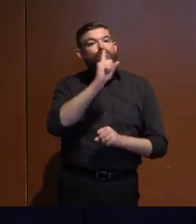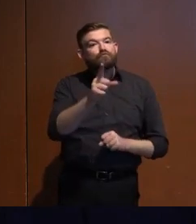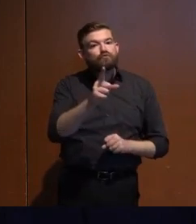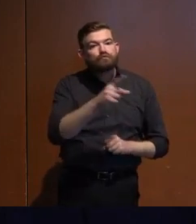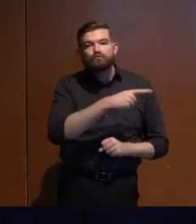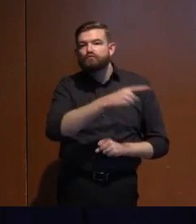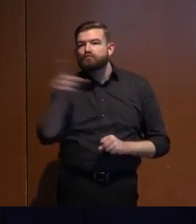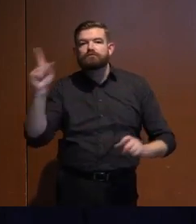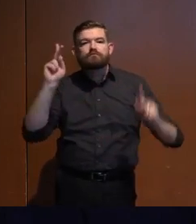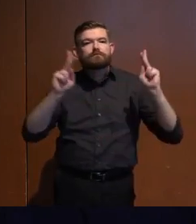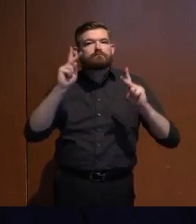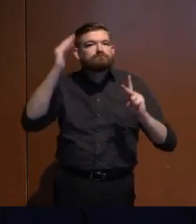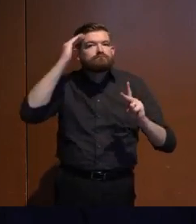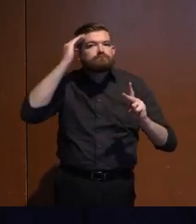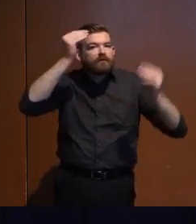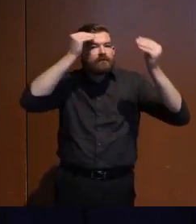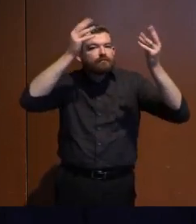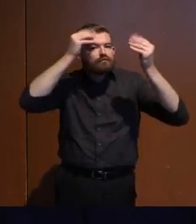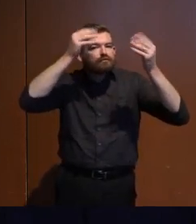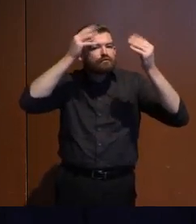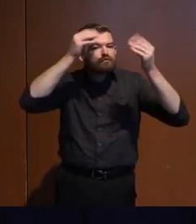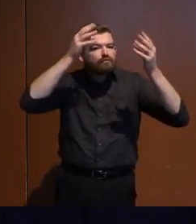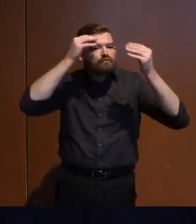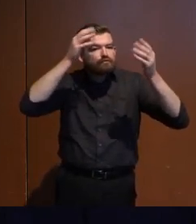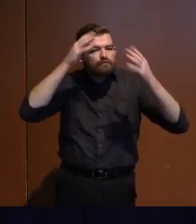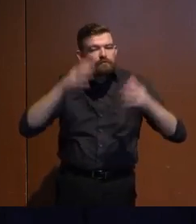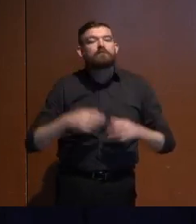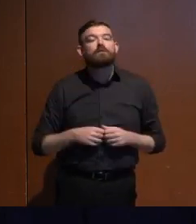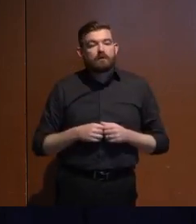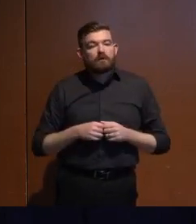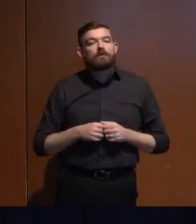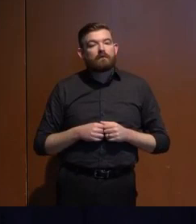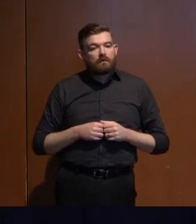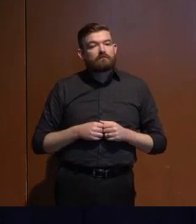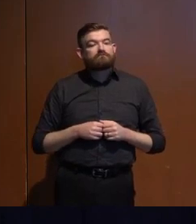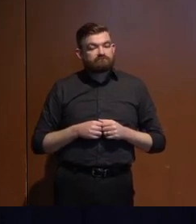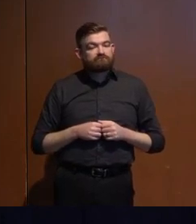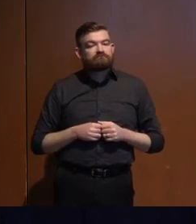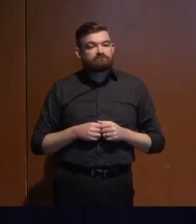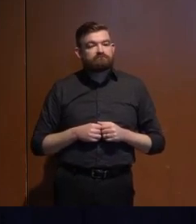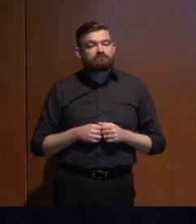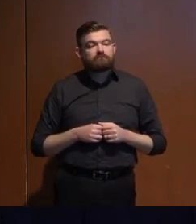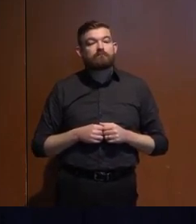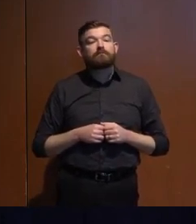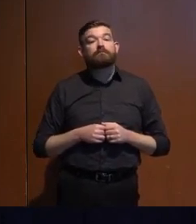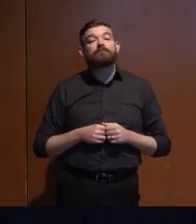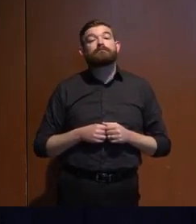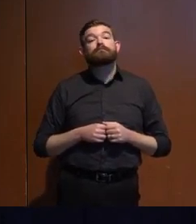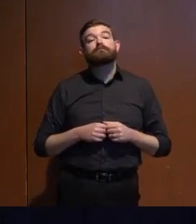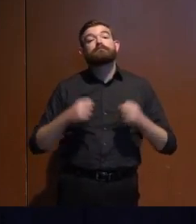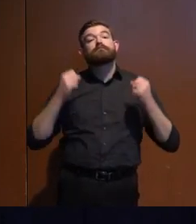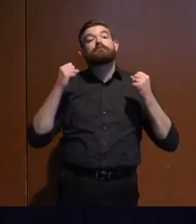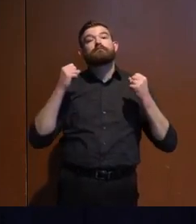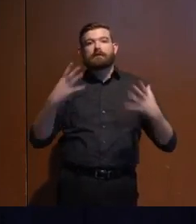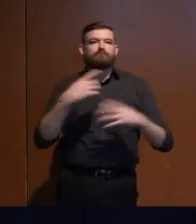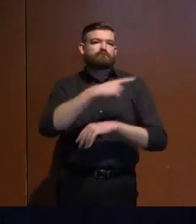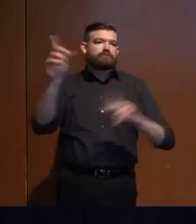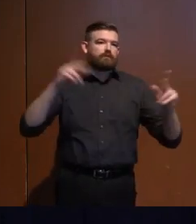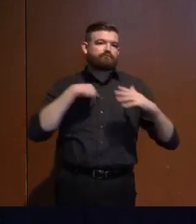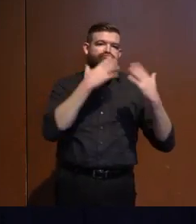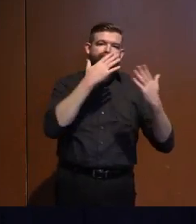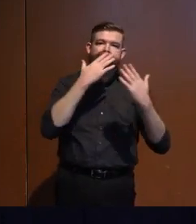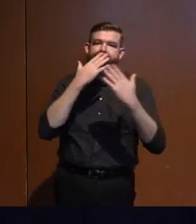also drive data-driven decision-making for all of our leaders here. In addition to the many people who have been thanked already and who deserve our thanks